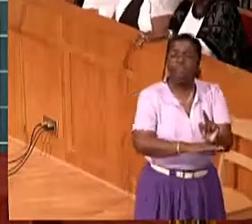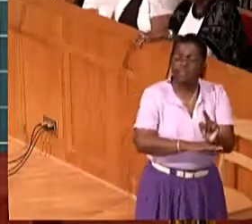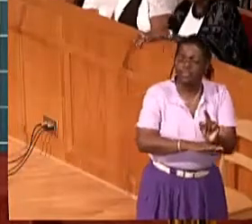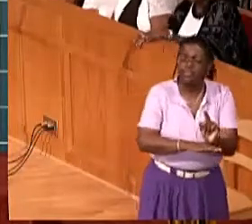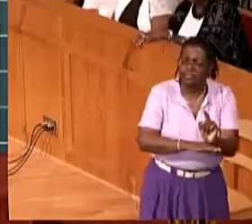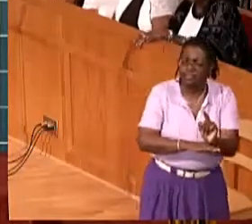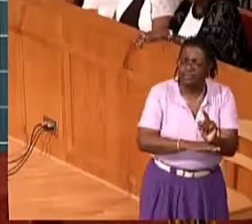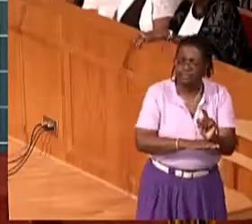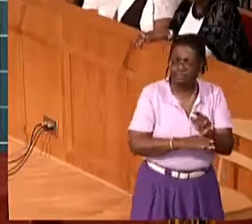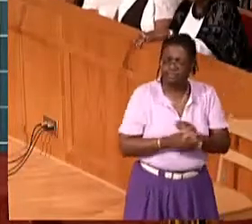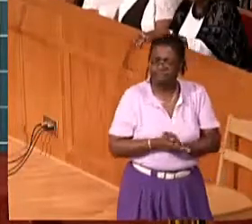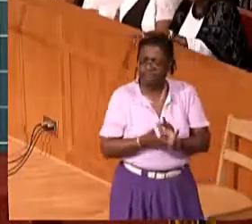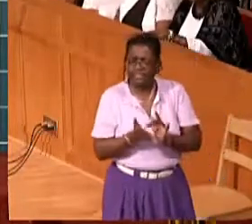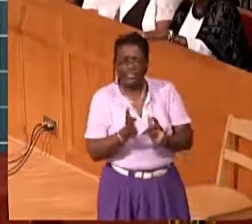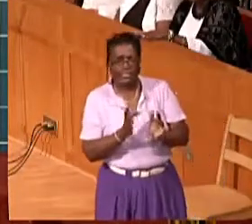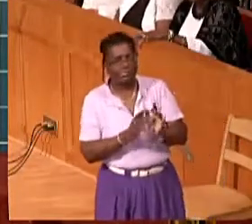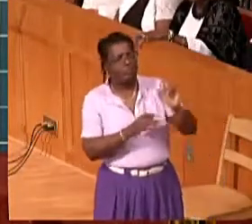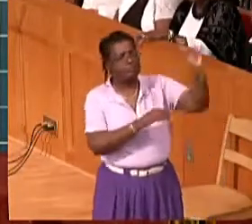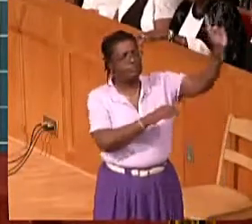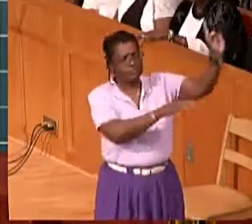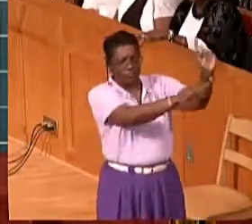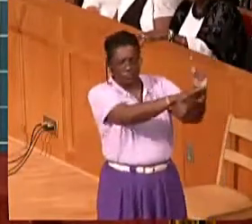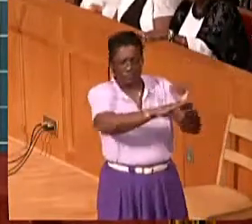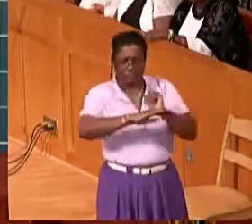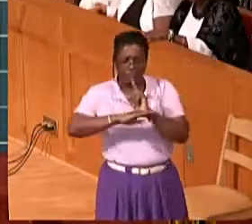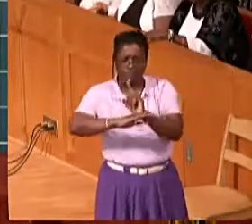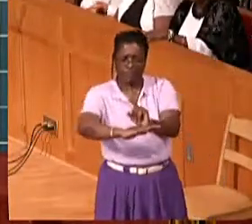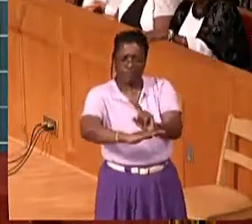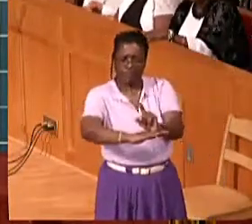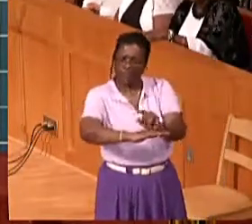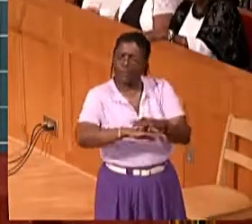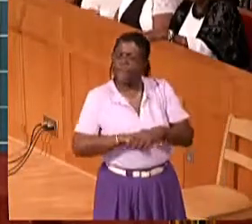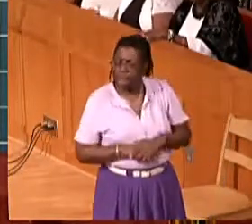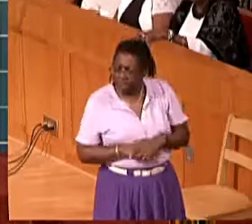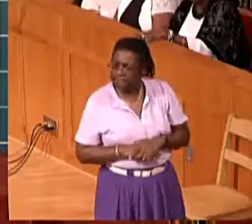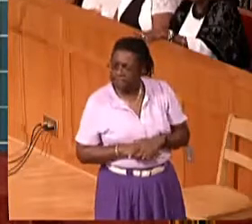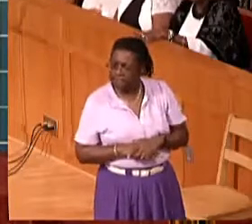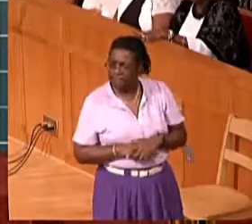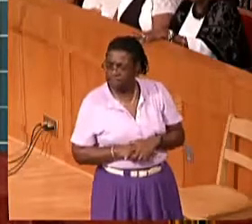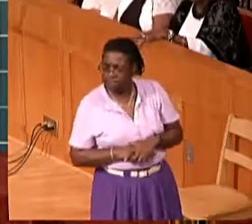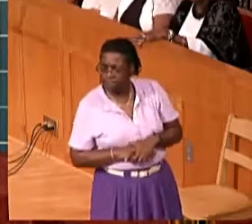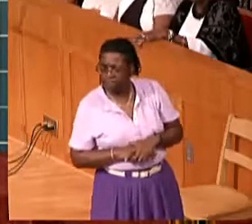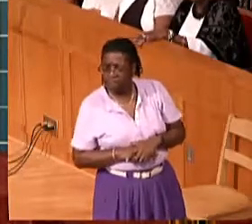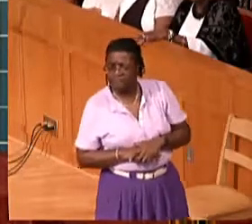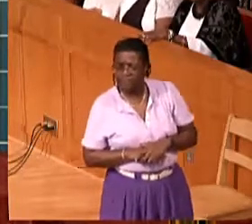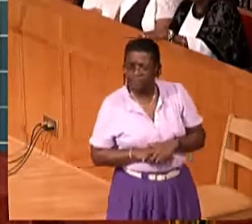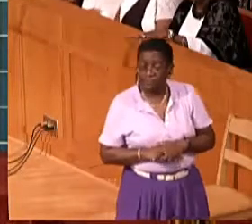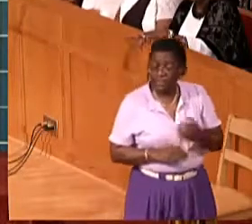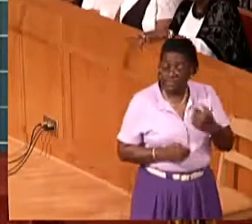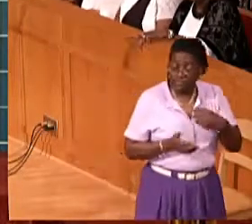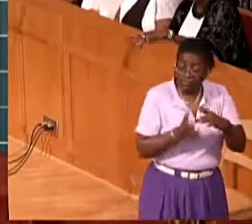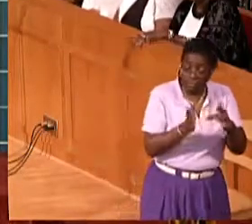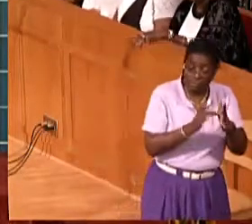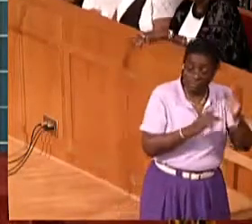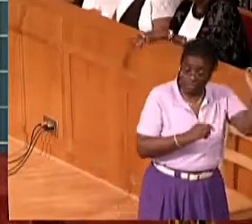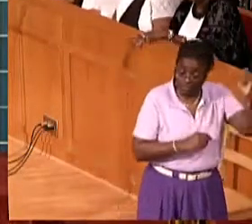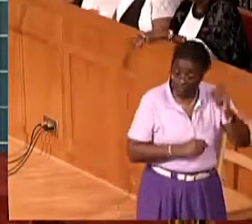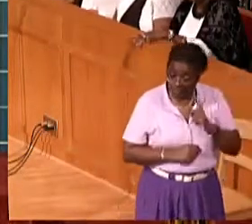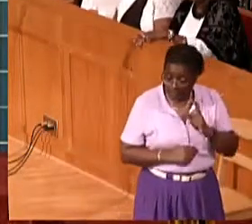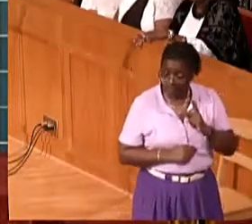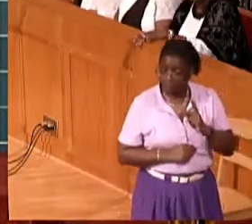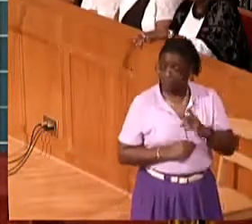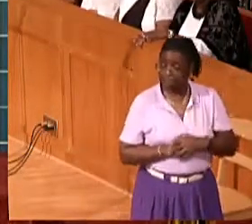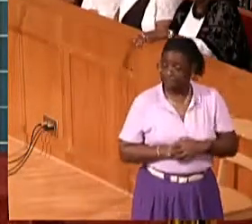back. Touch your neighbor and say he is coming back. And when he comes back, come on, help me. Don't fool yourself.